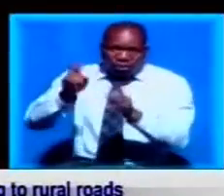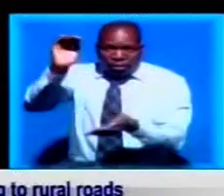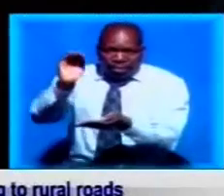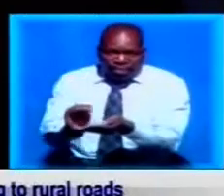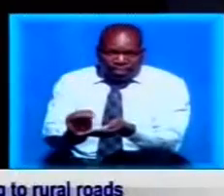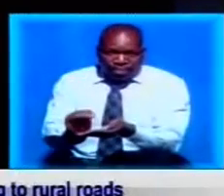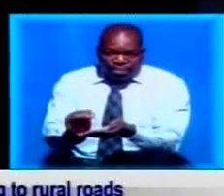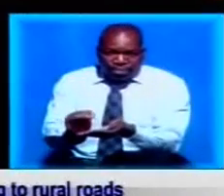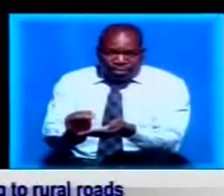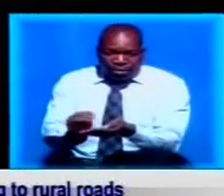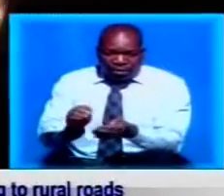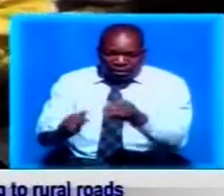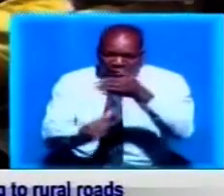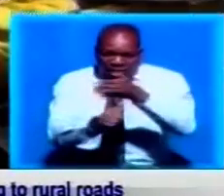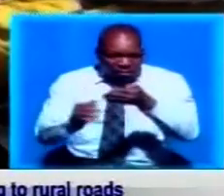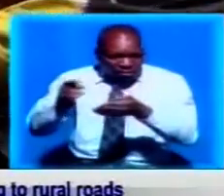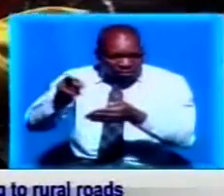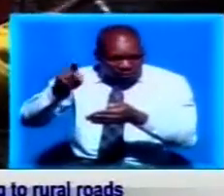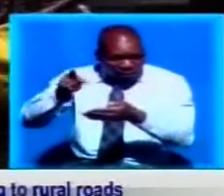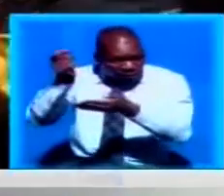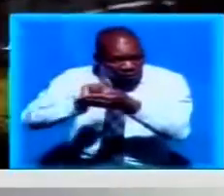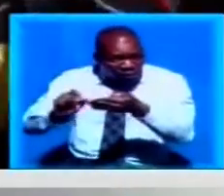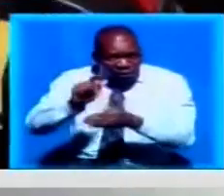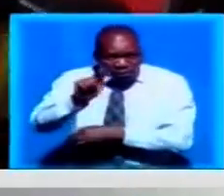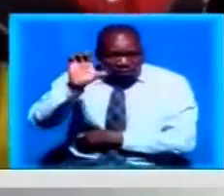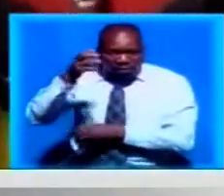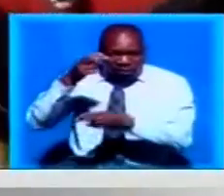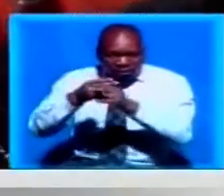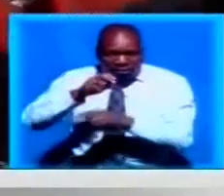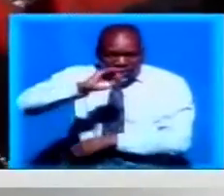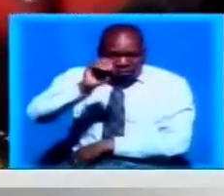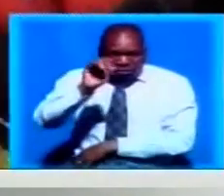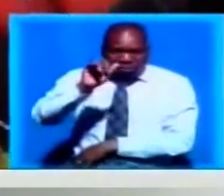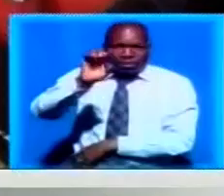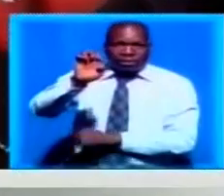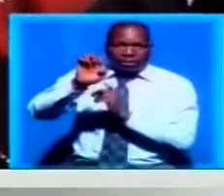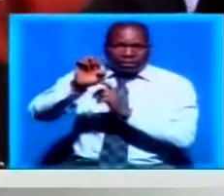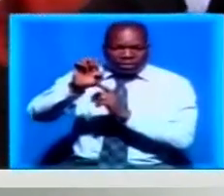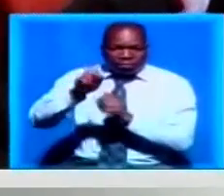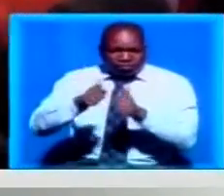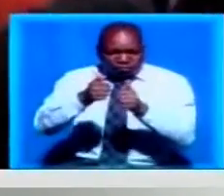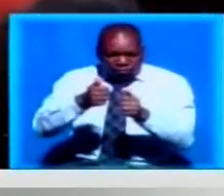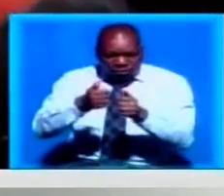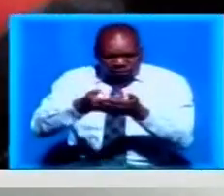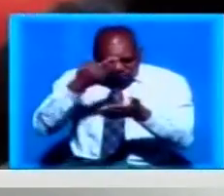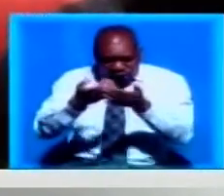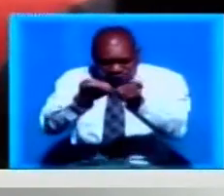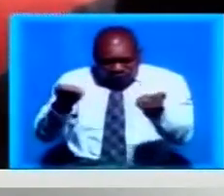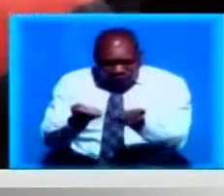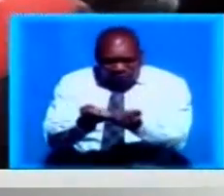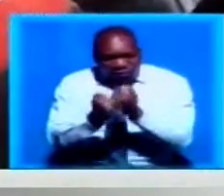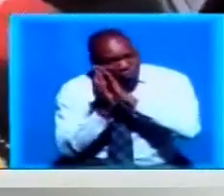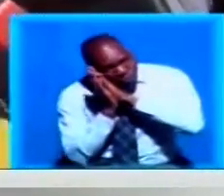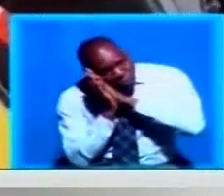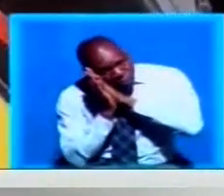And Luapula Province Deputy Permanent Secretary Joyce Nsamba says that the hostels will create a conducive learning environment. And